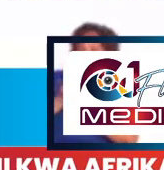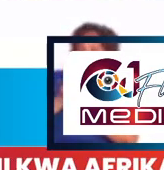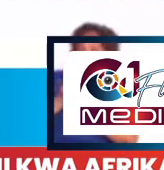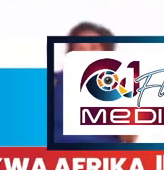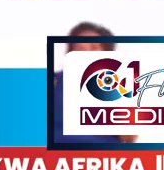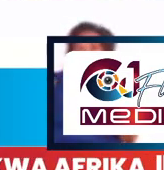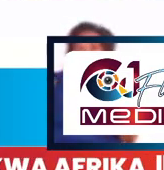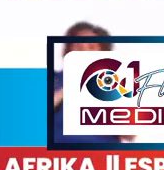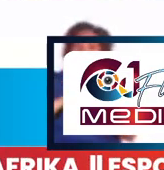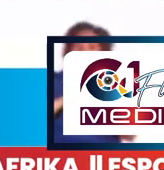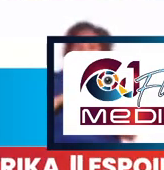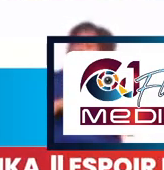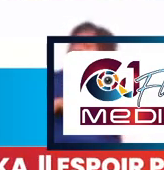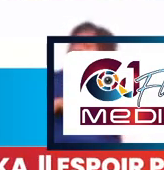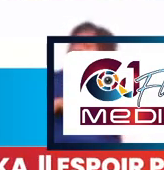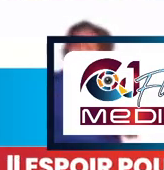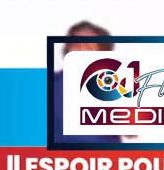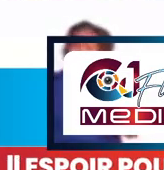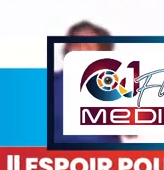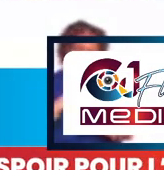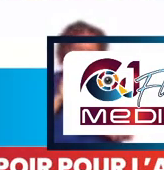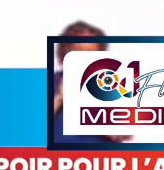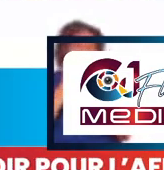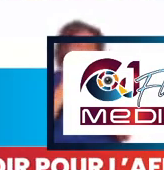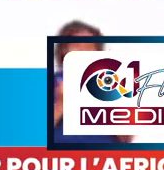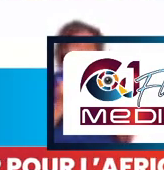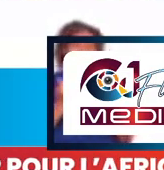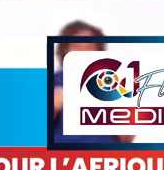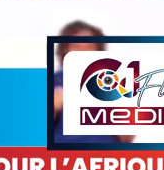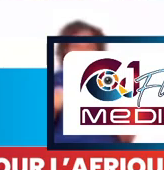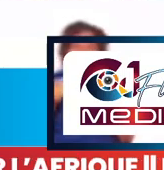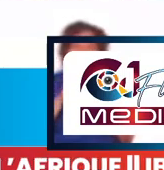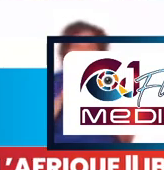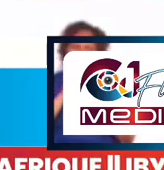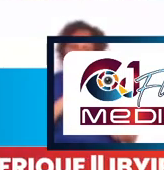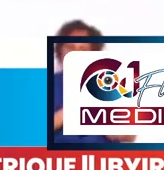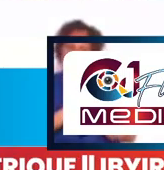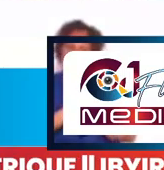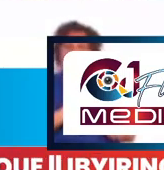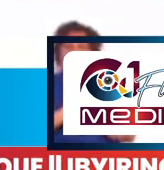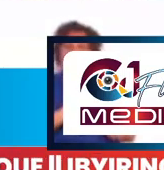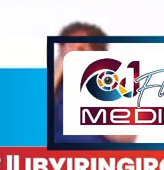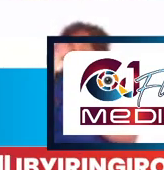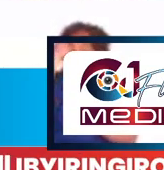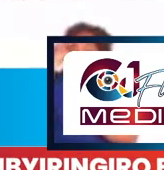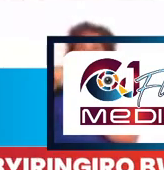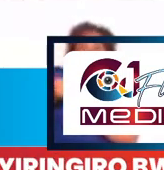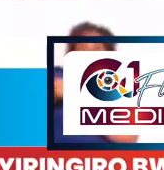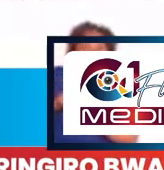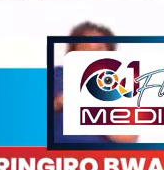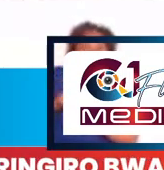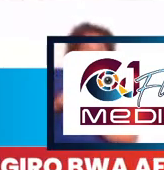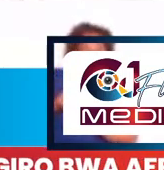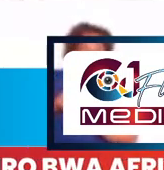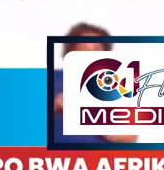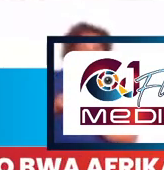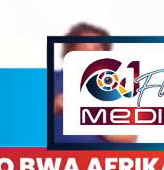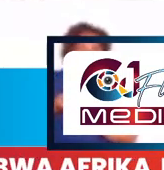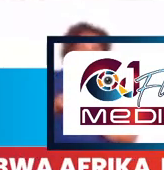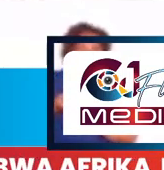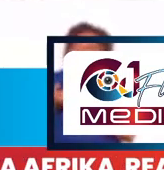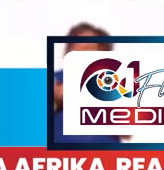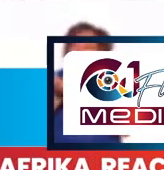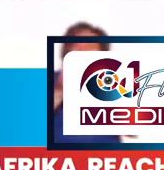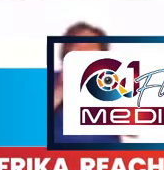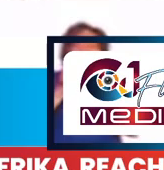refused to recognize the children as his because they are girls. We need a